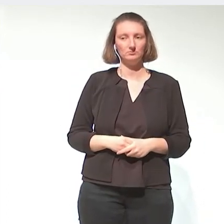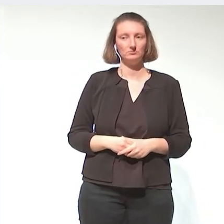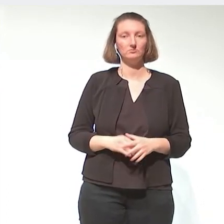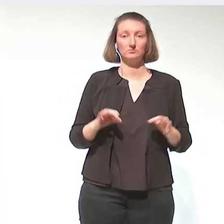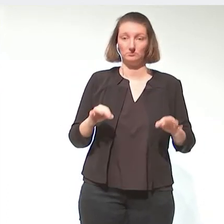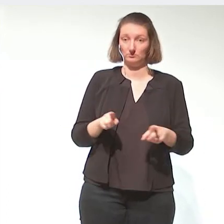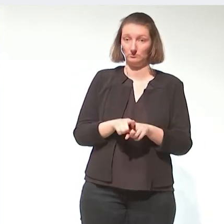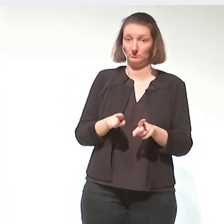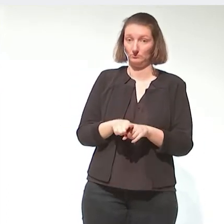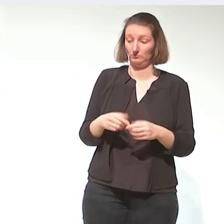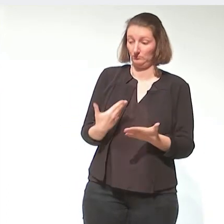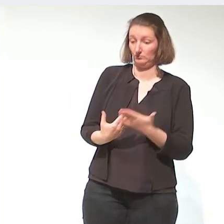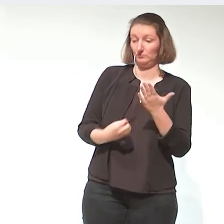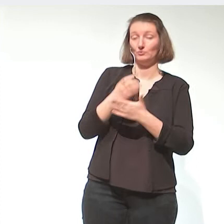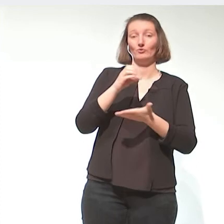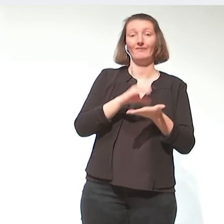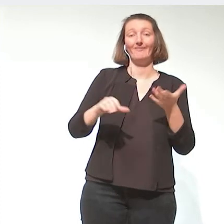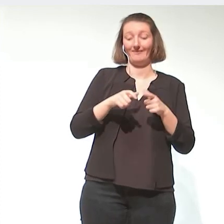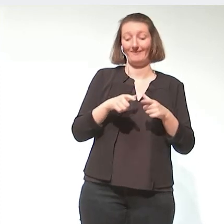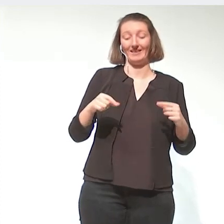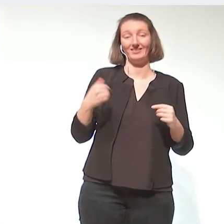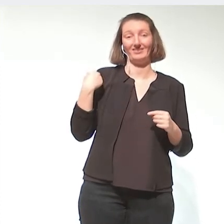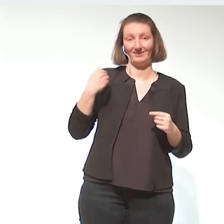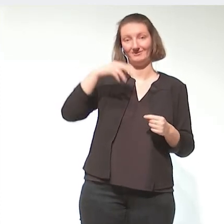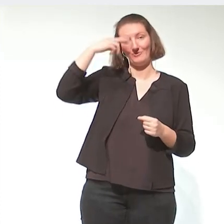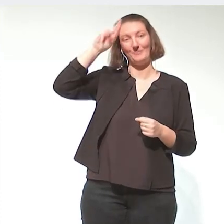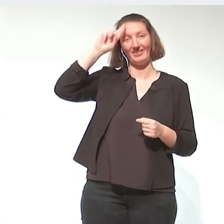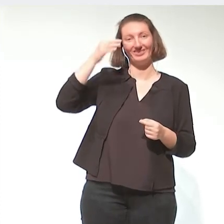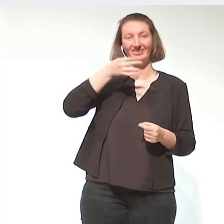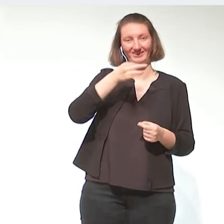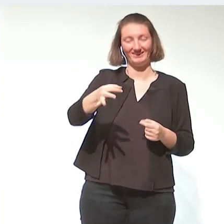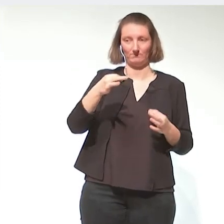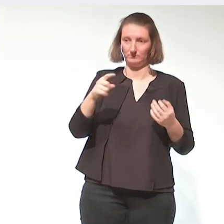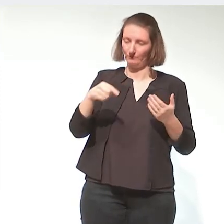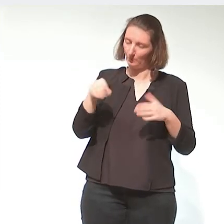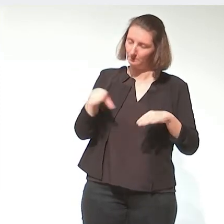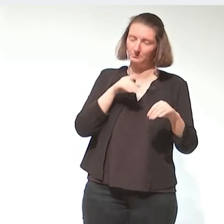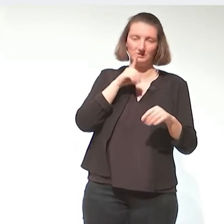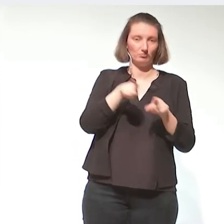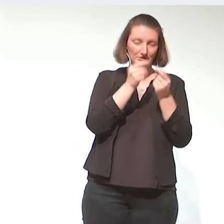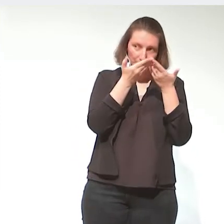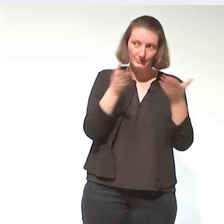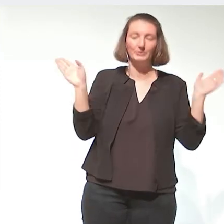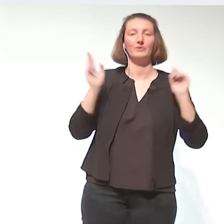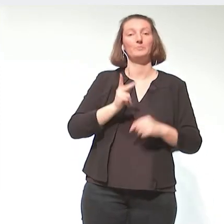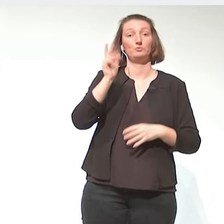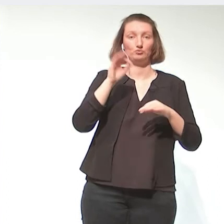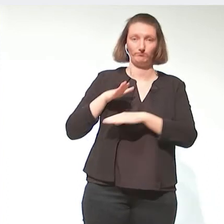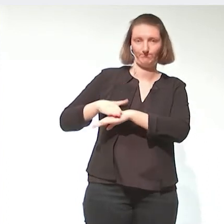And there's a new handicapped card that should be extended and